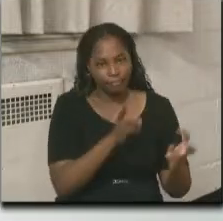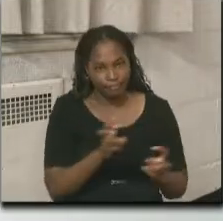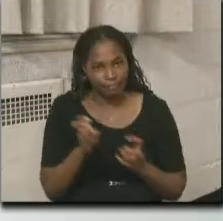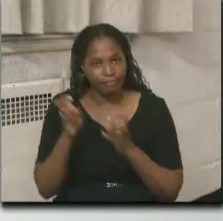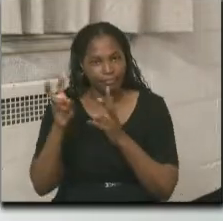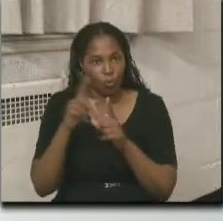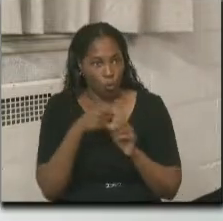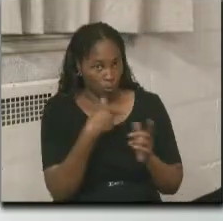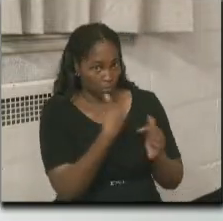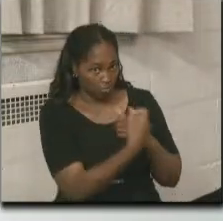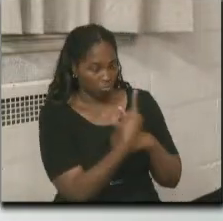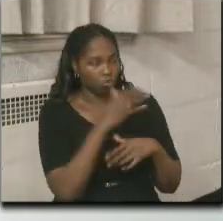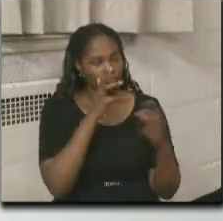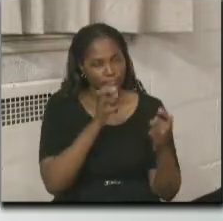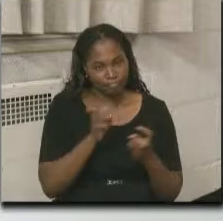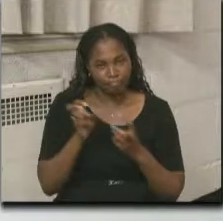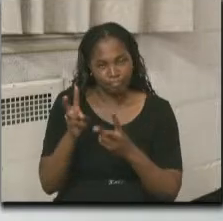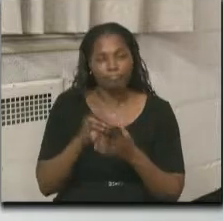receipt.